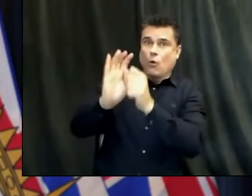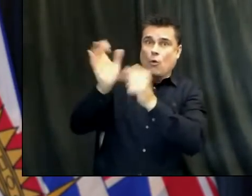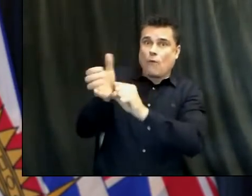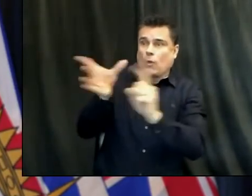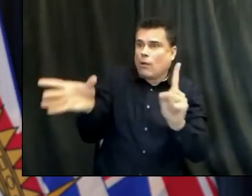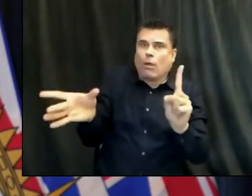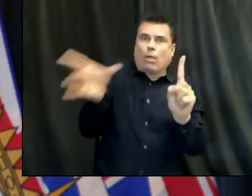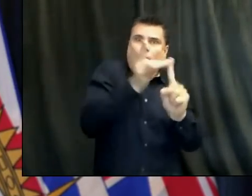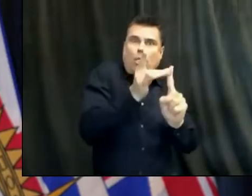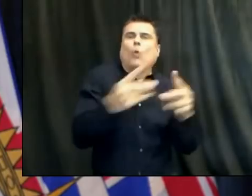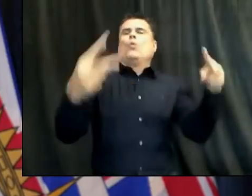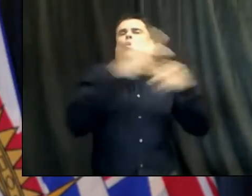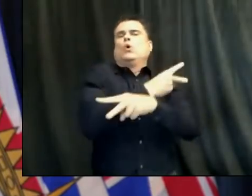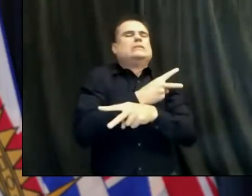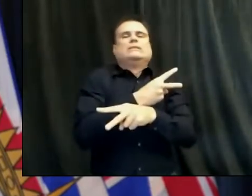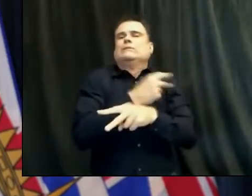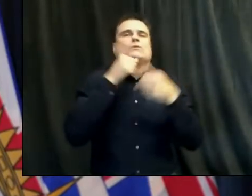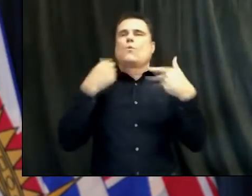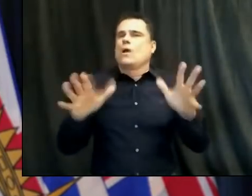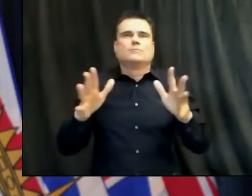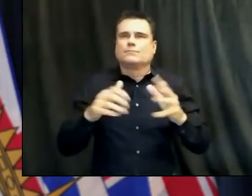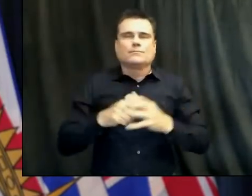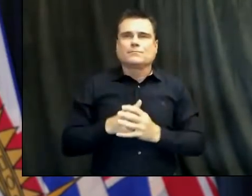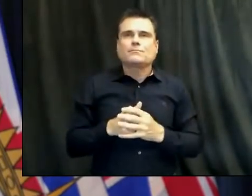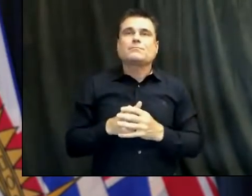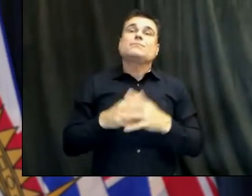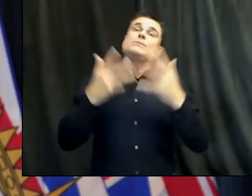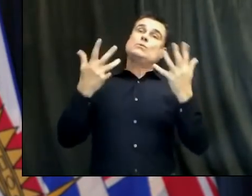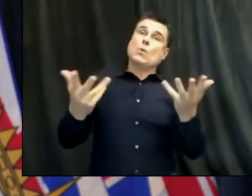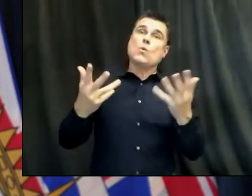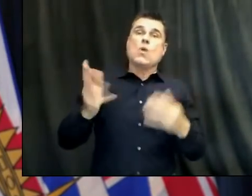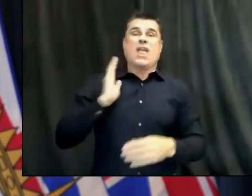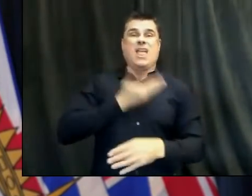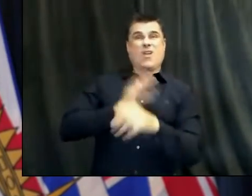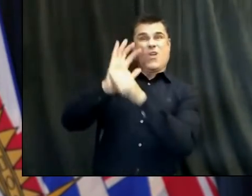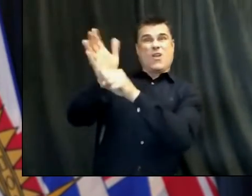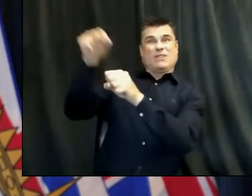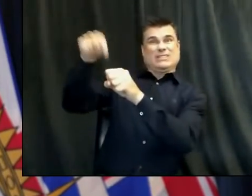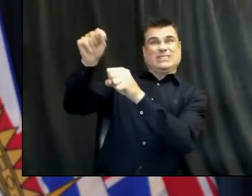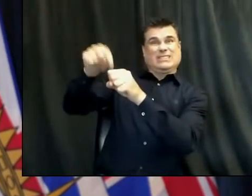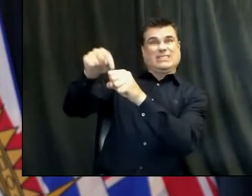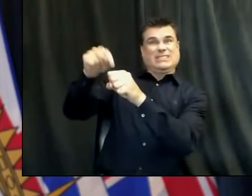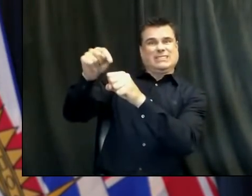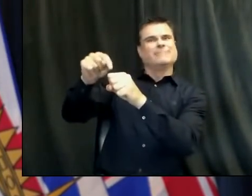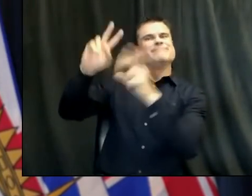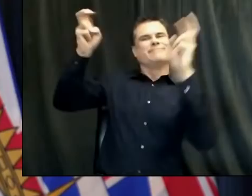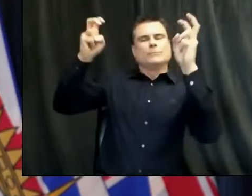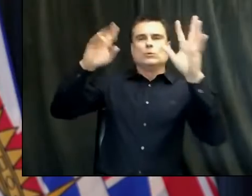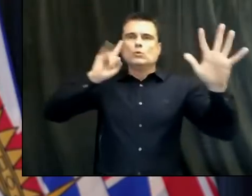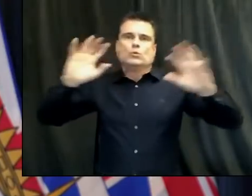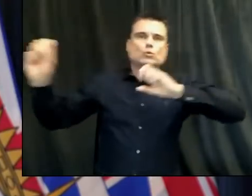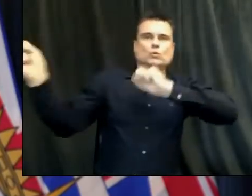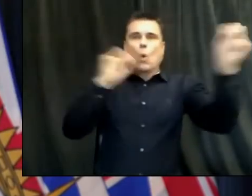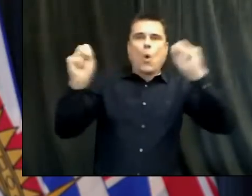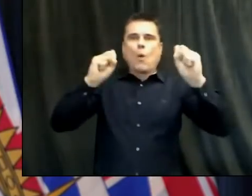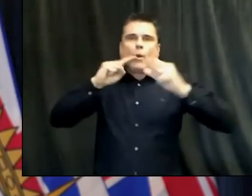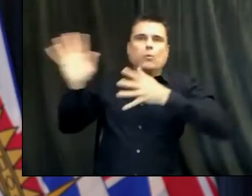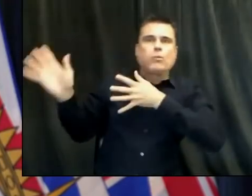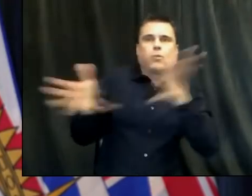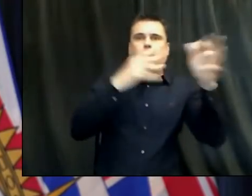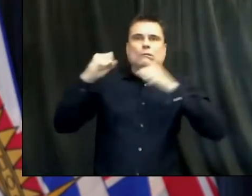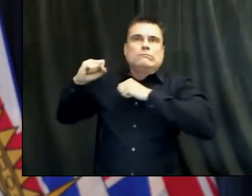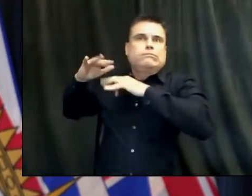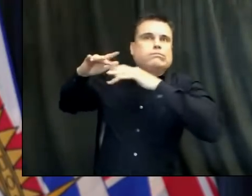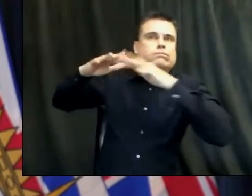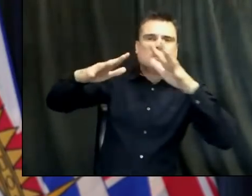storm, and now we are facing a storm surge, and that is something that we are facing globally. While we might